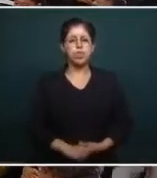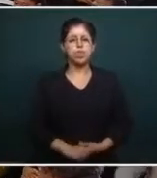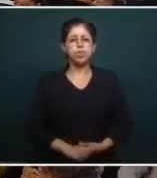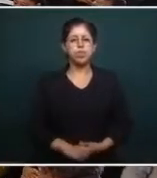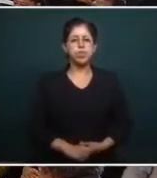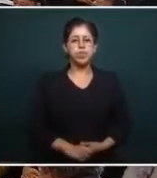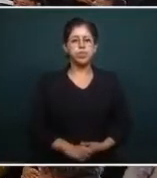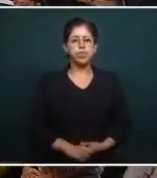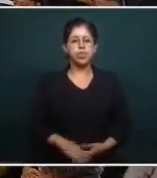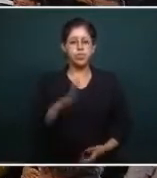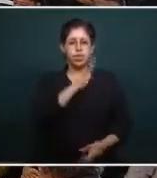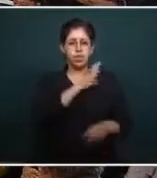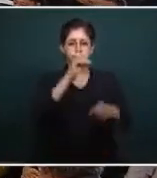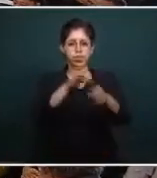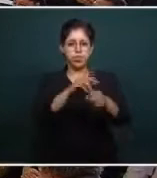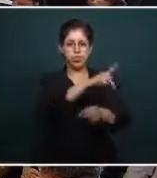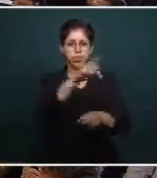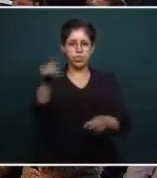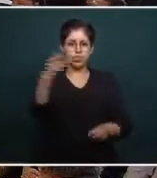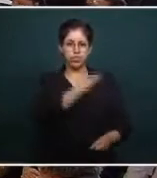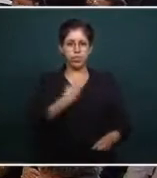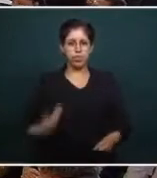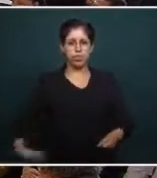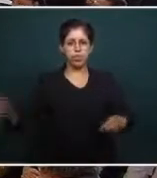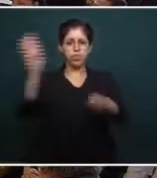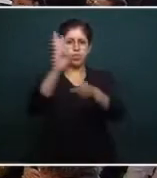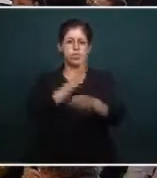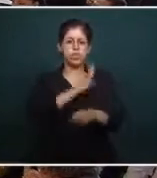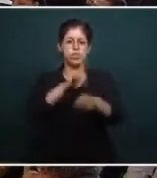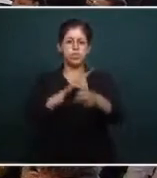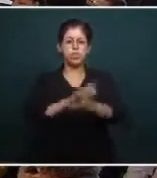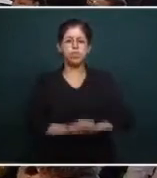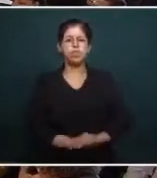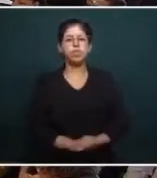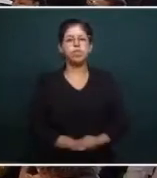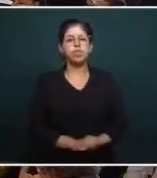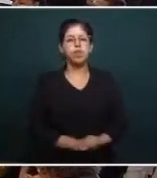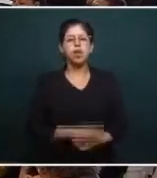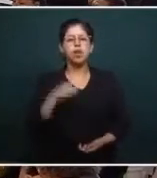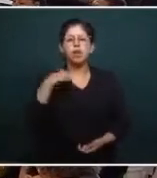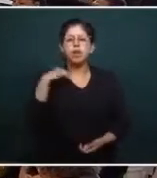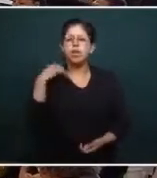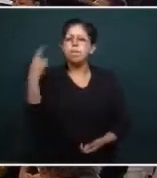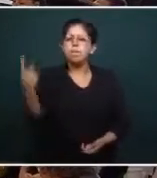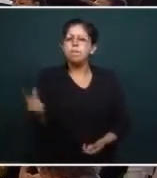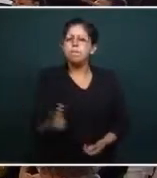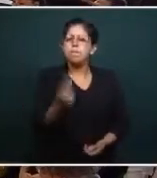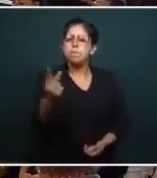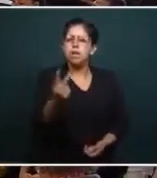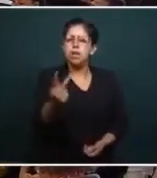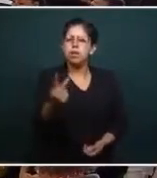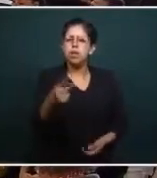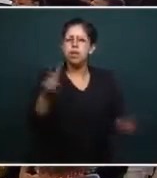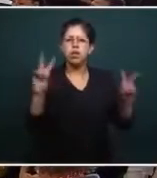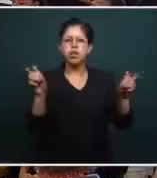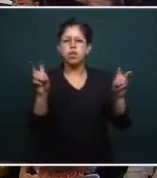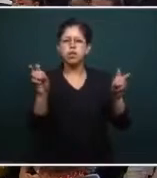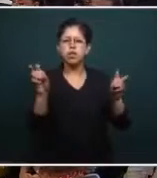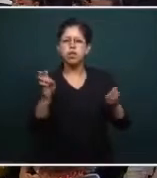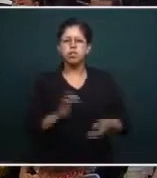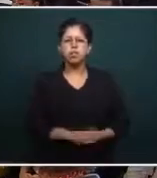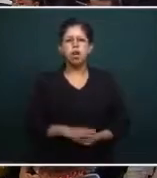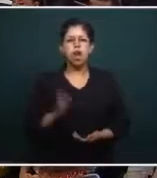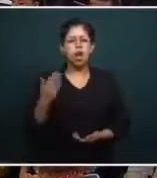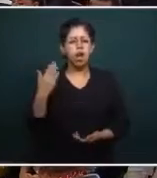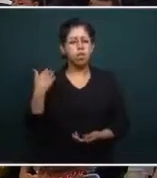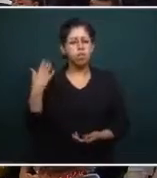So now Carmen, National. Presidente, buenos días. So Yo hello. quisiera preguntarle I want to respecto ask de este you lamentable regarding